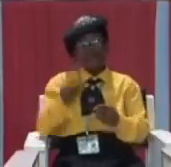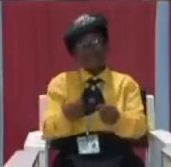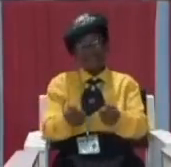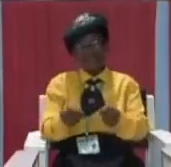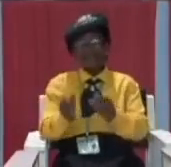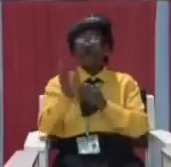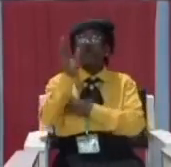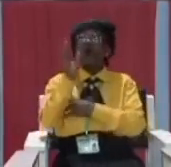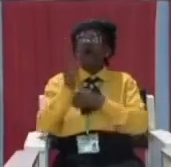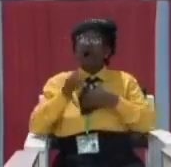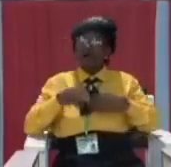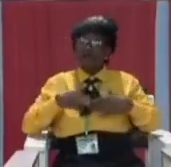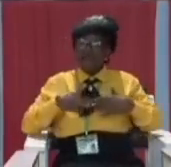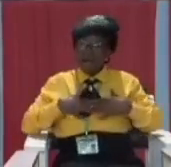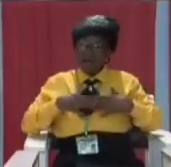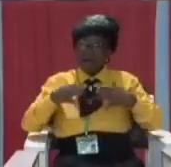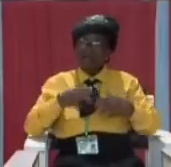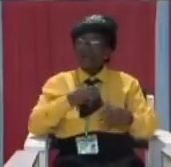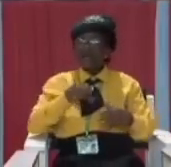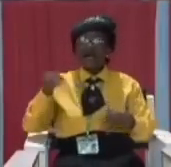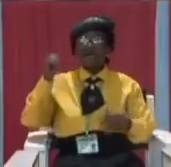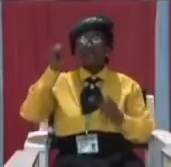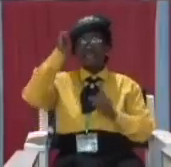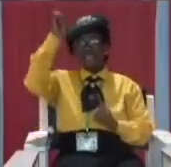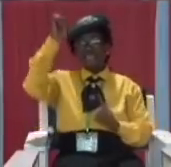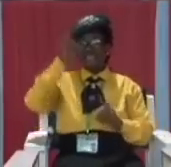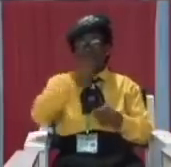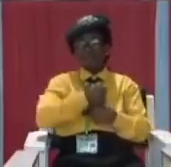and he made a way.